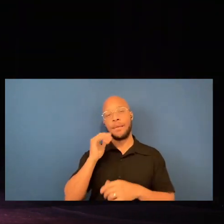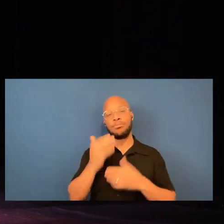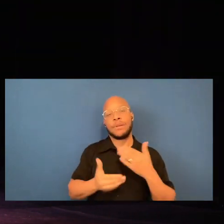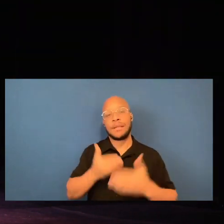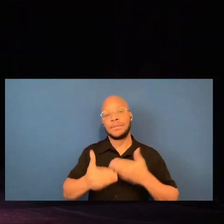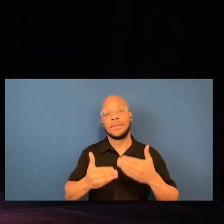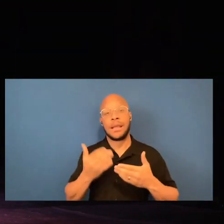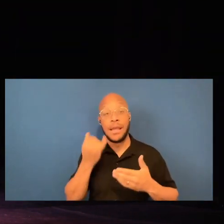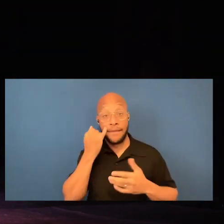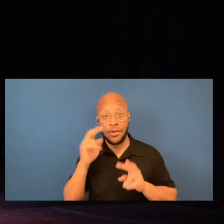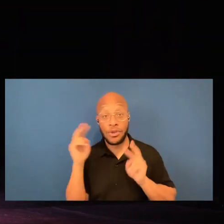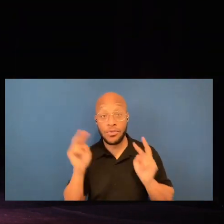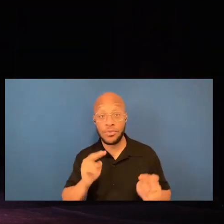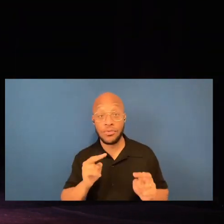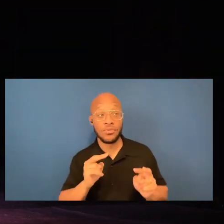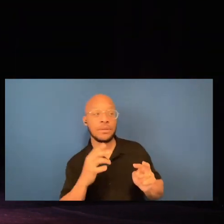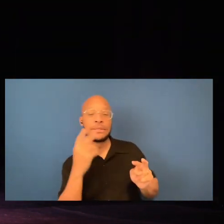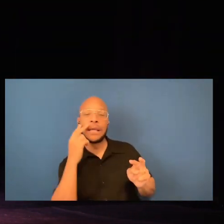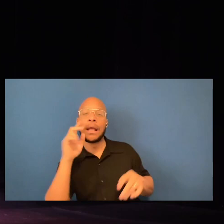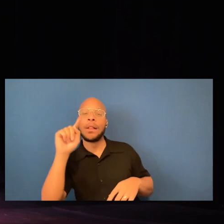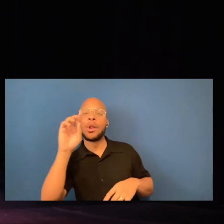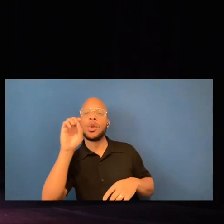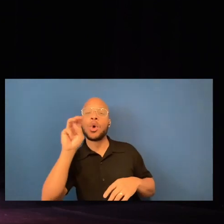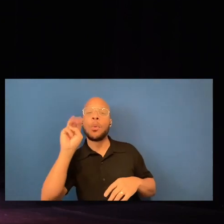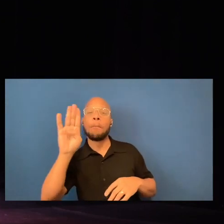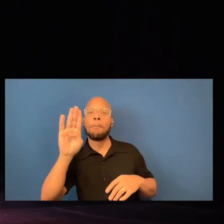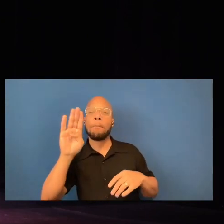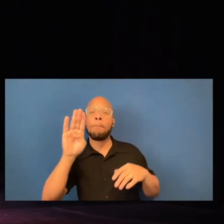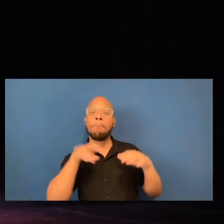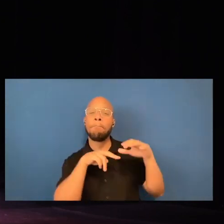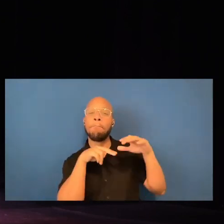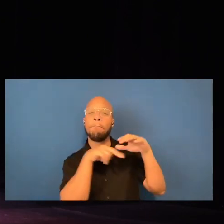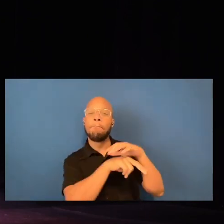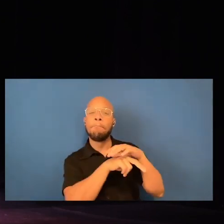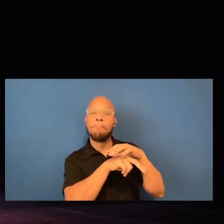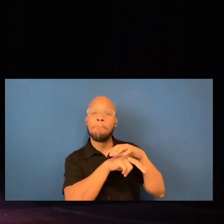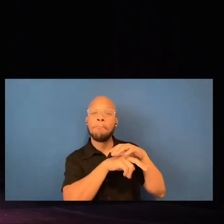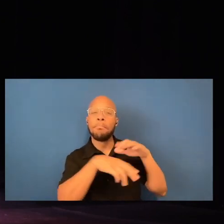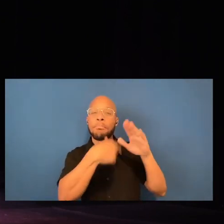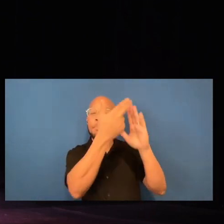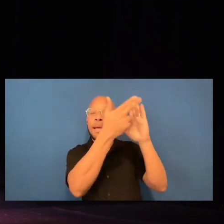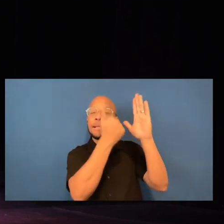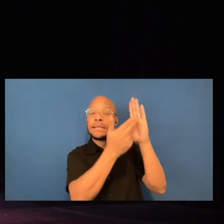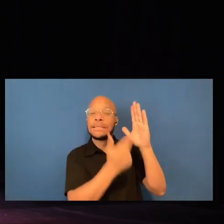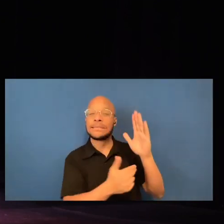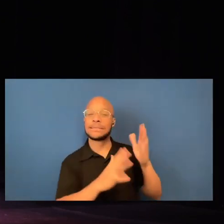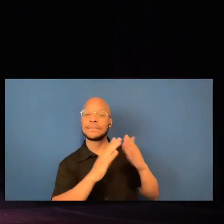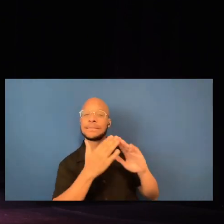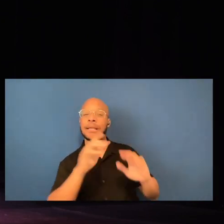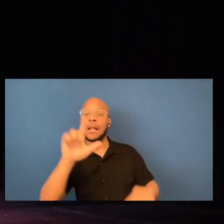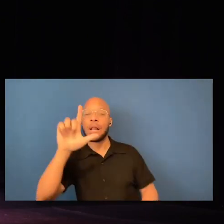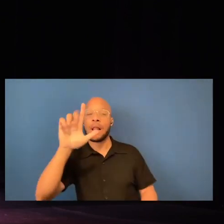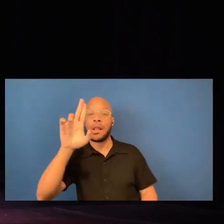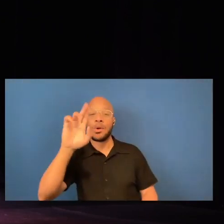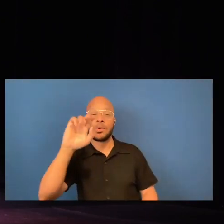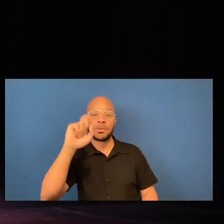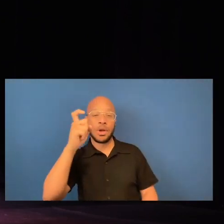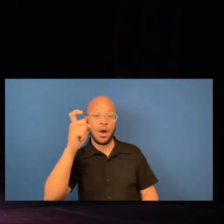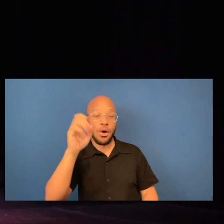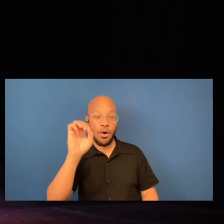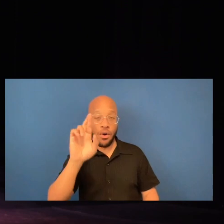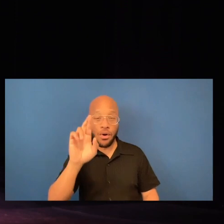Luxor, the Iliad, the Ramayana. And we have some mighty artists today who I believe continue in that